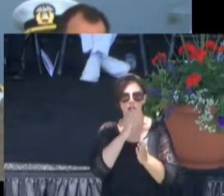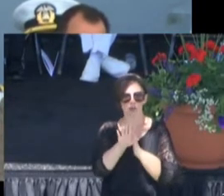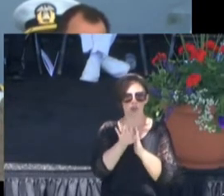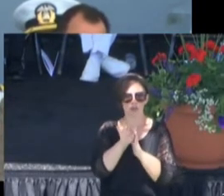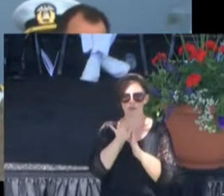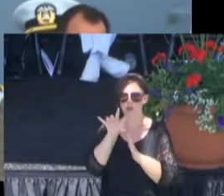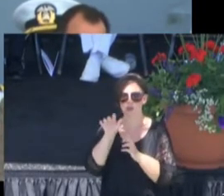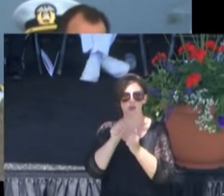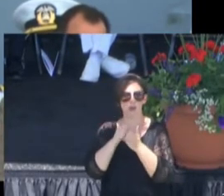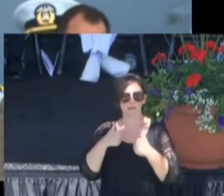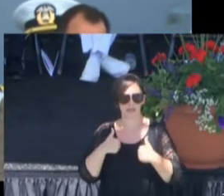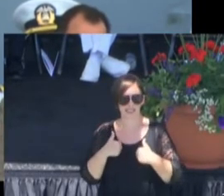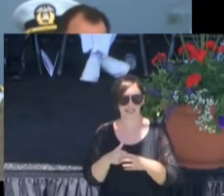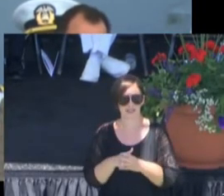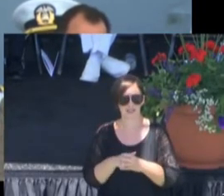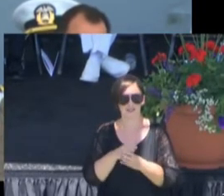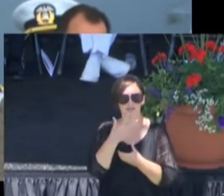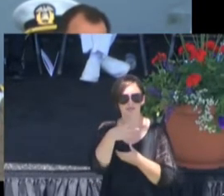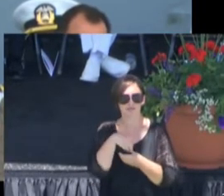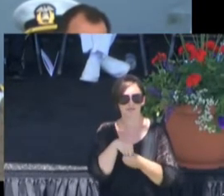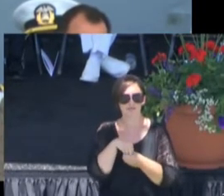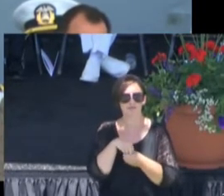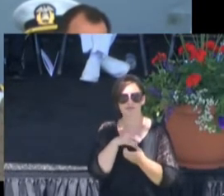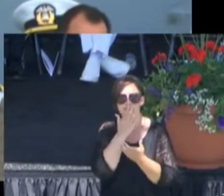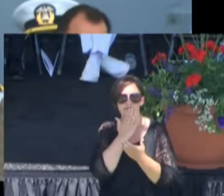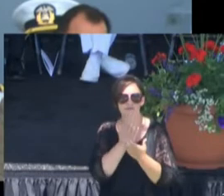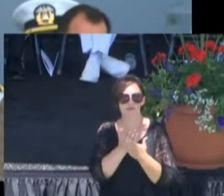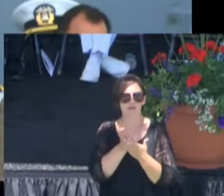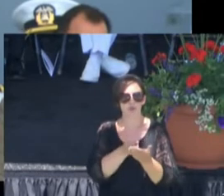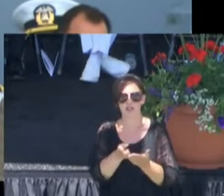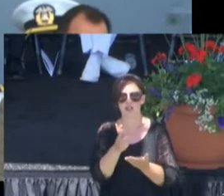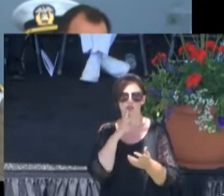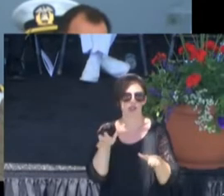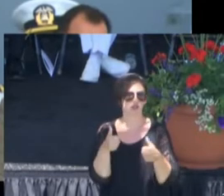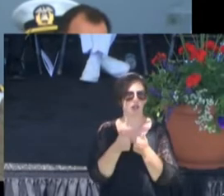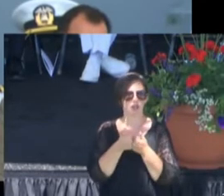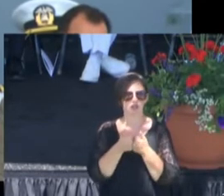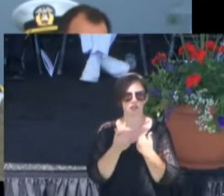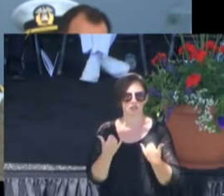with me. You're entering a noble and lethal service in a very challenging time.